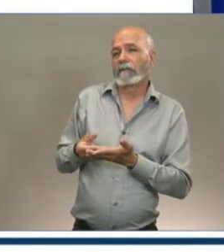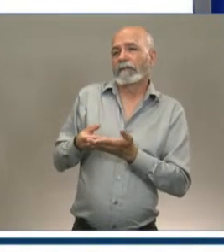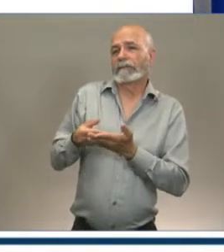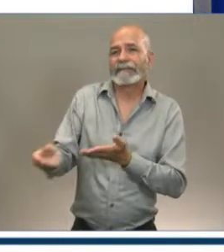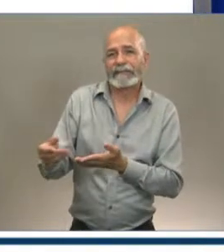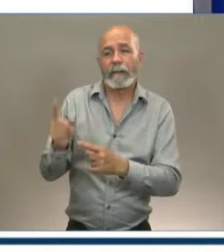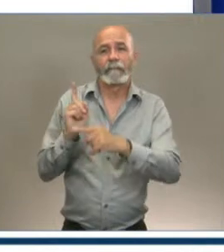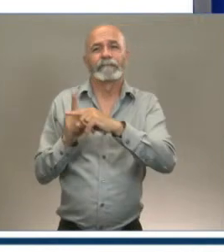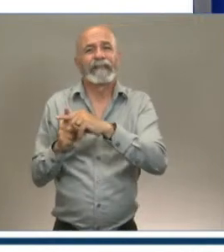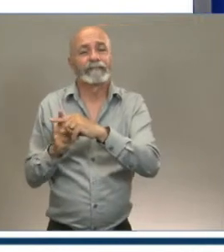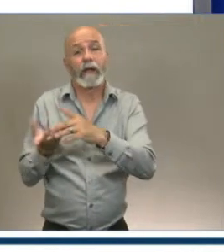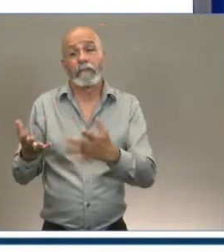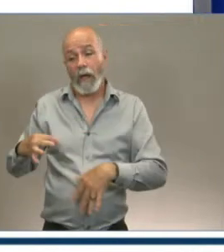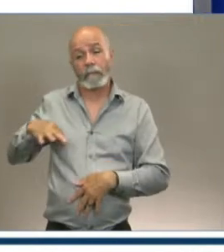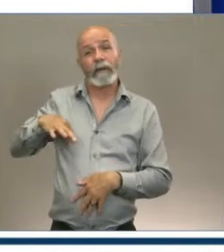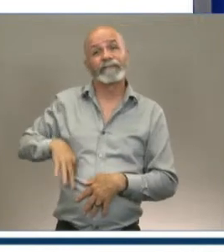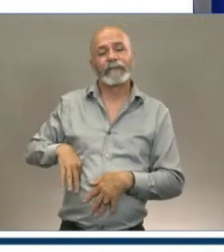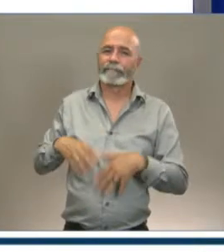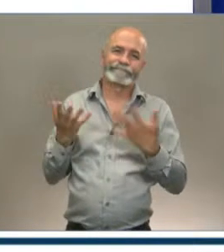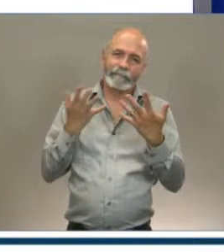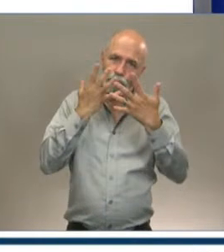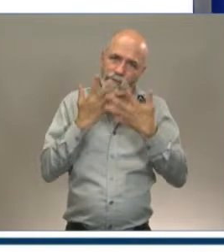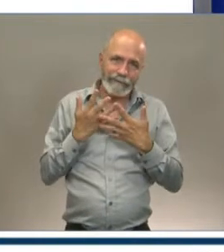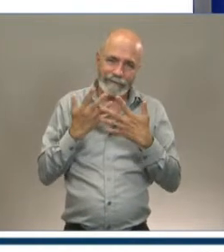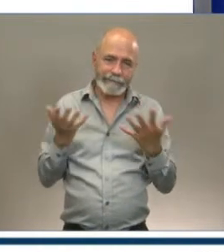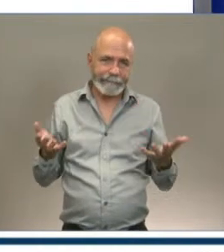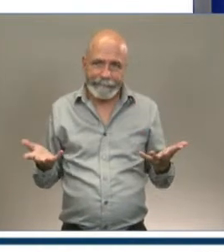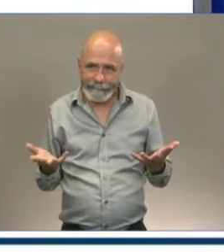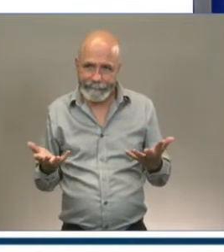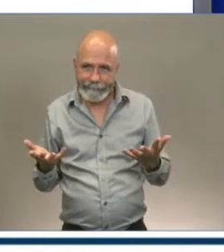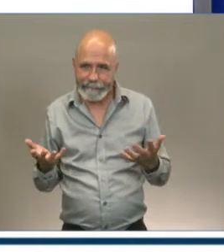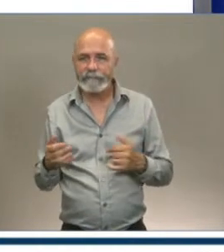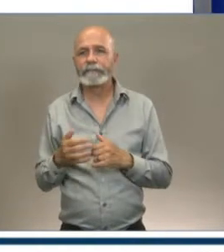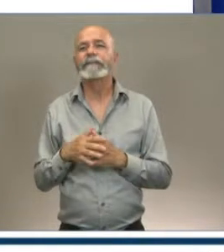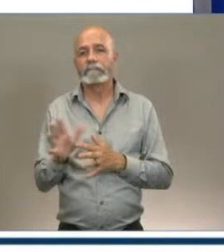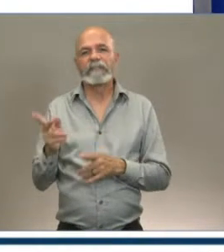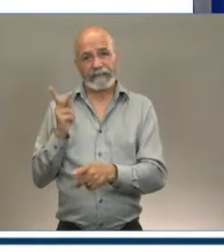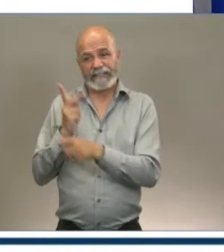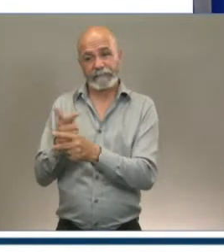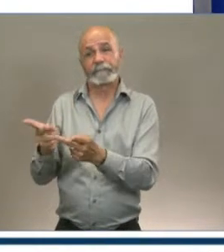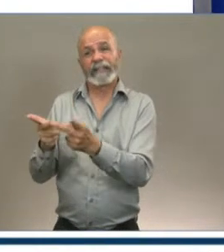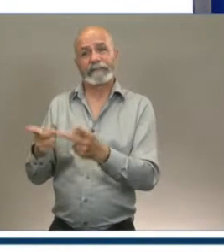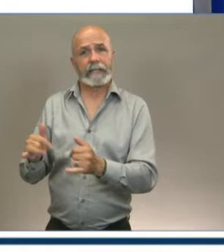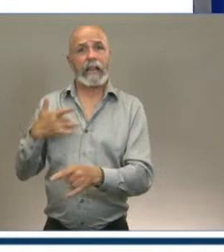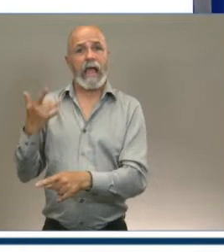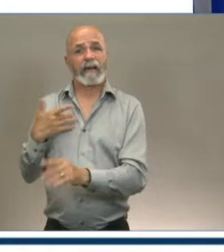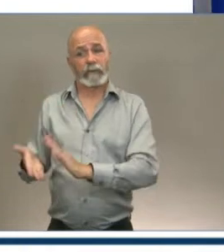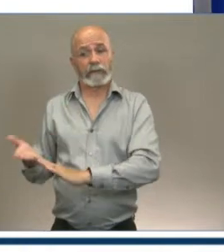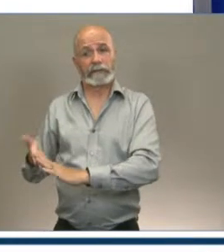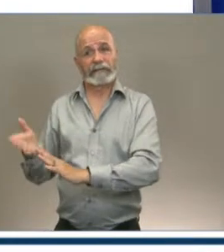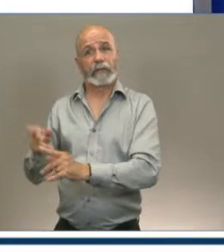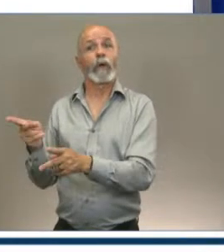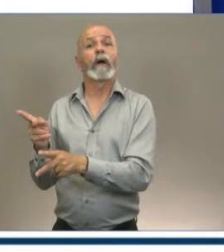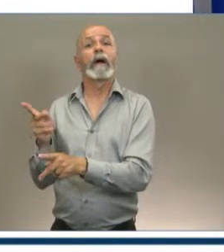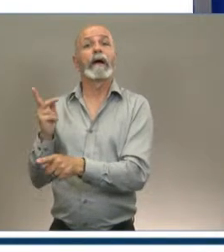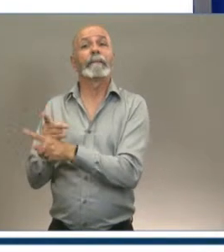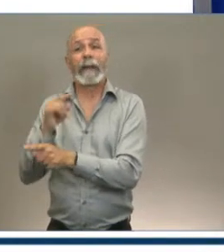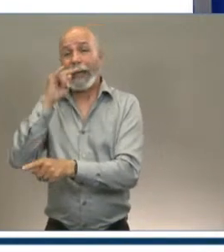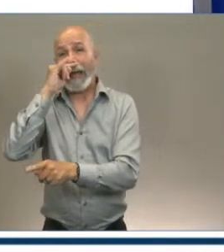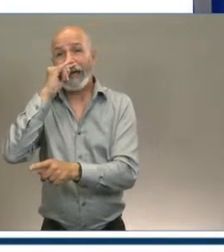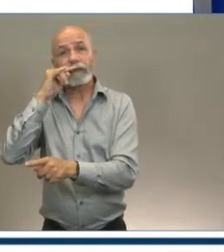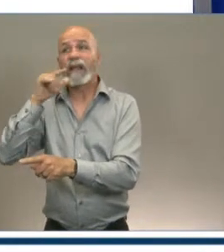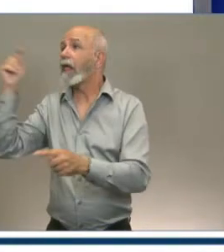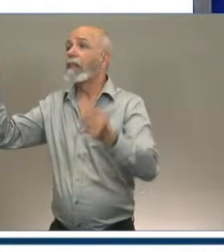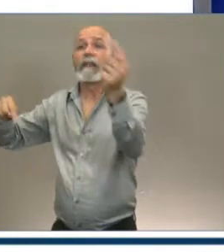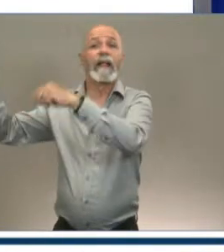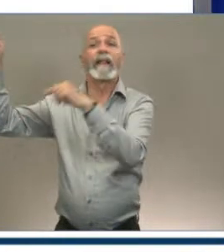be to ensure that it kept them the placement of those spots that have been removed from if their children are being